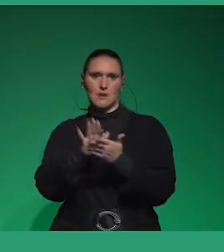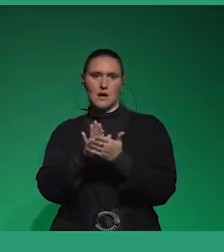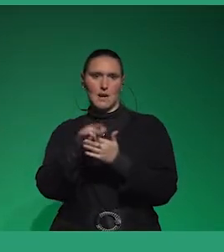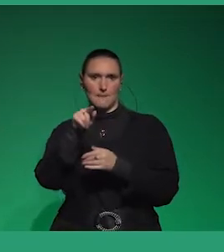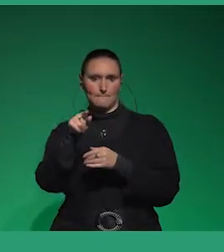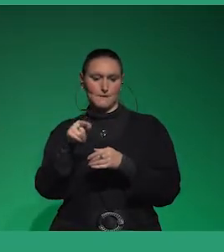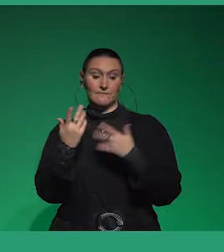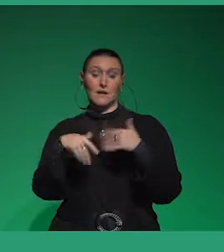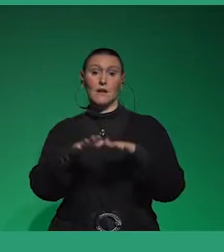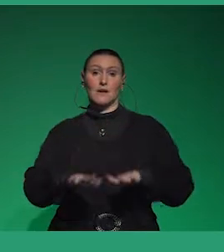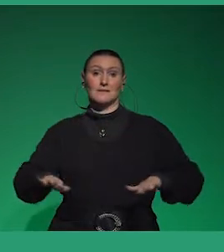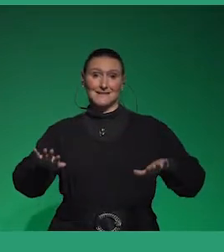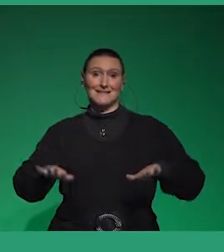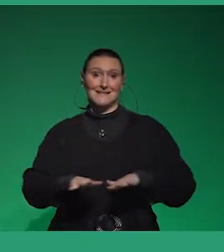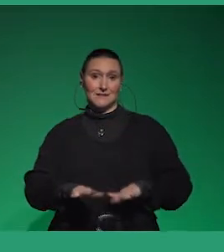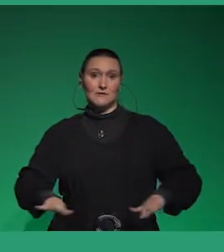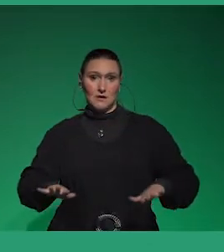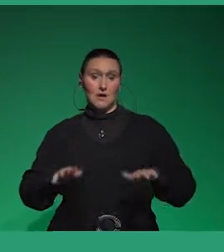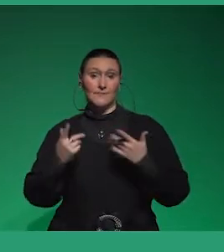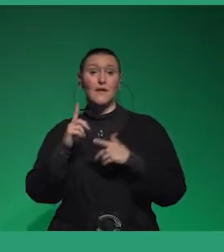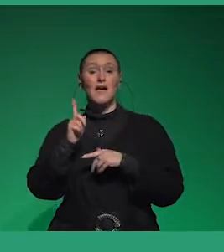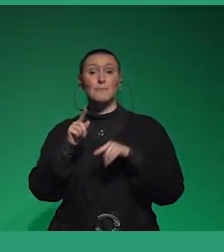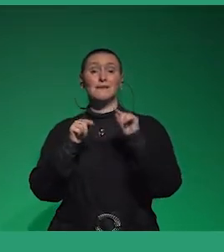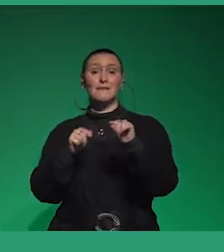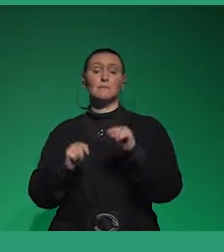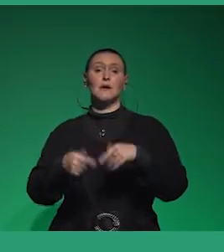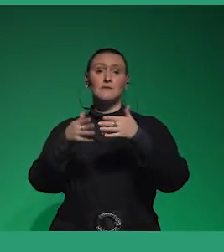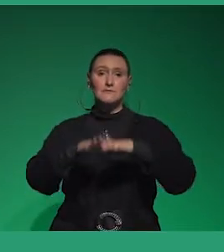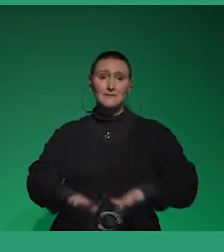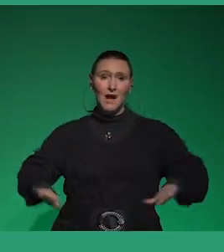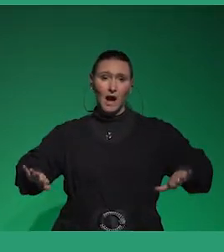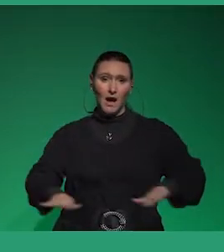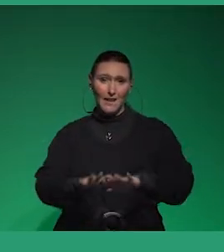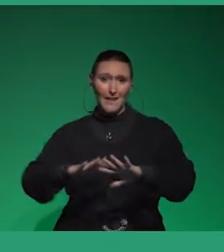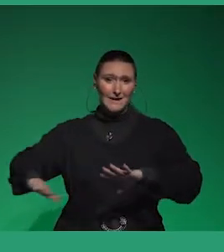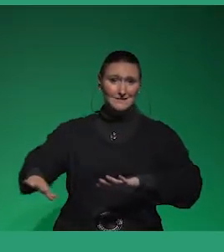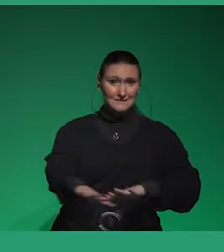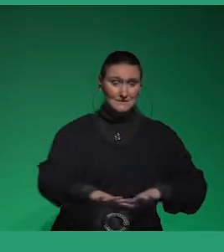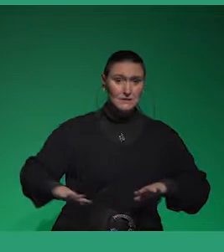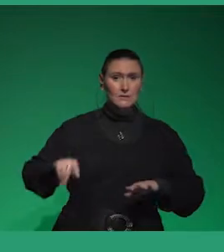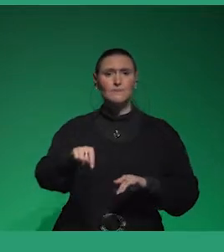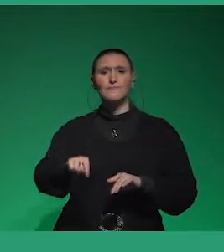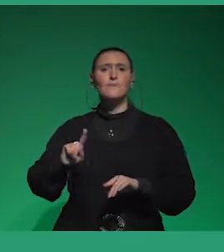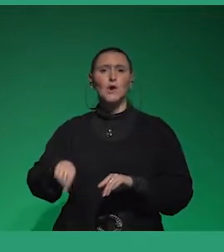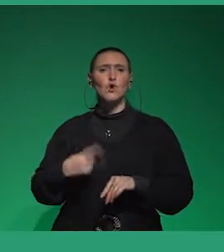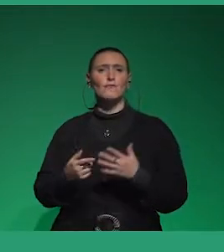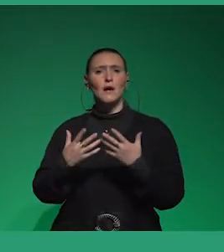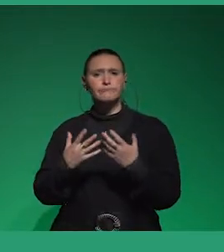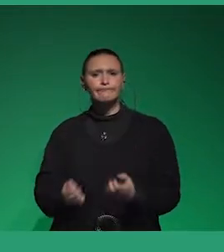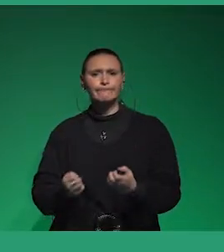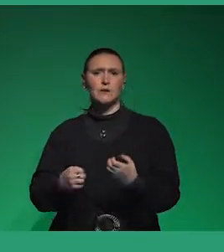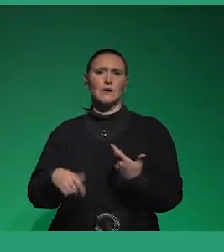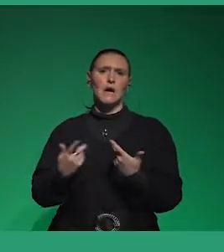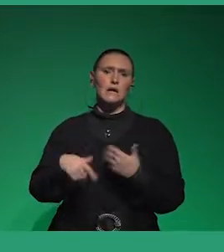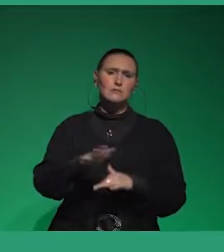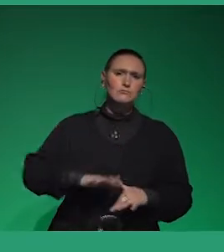the lowlands. And particularly in the lowlands, most of the remaining forests are conservation areas, national parks or